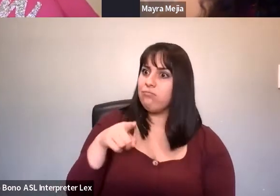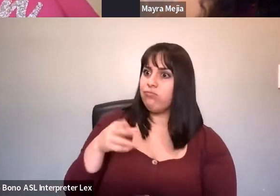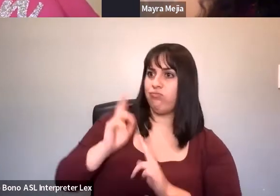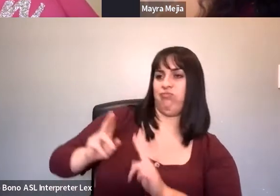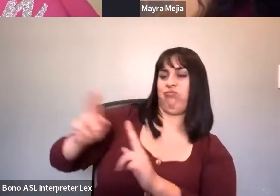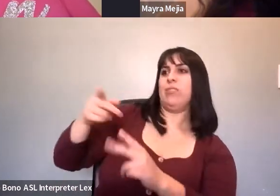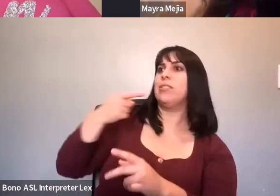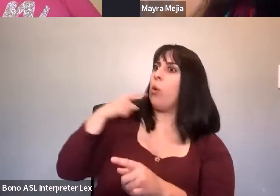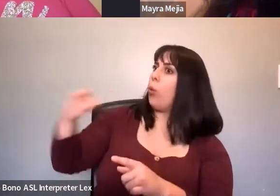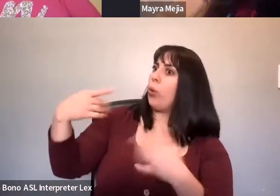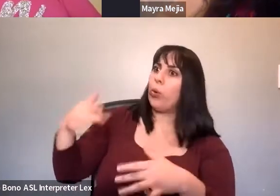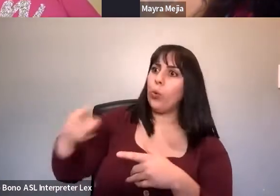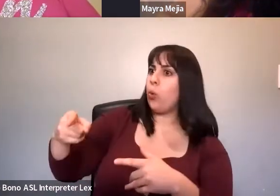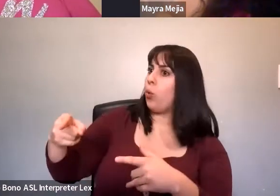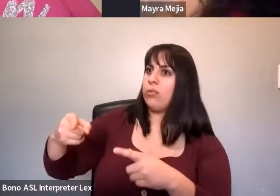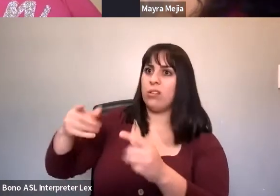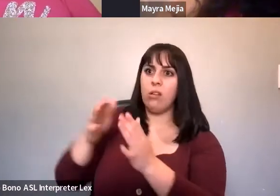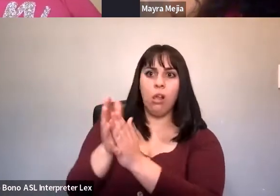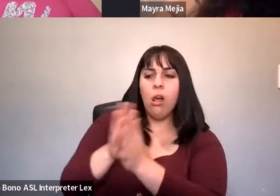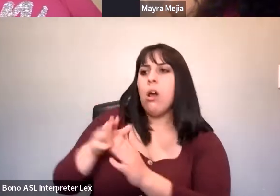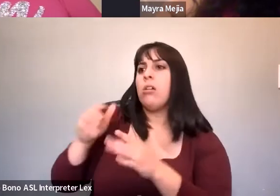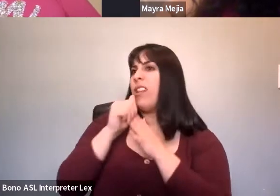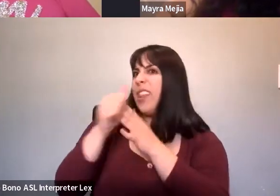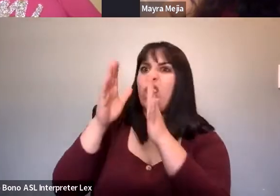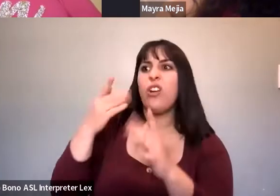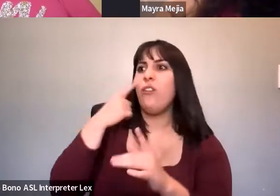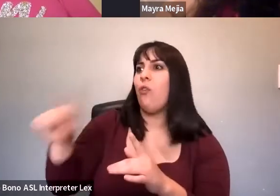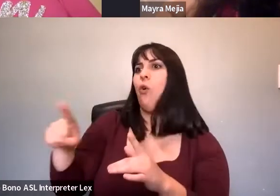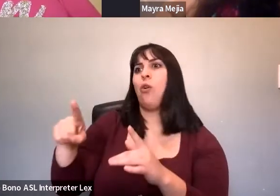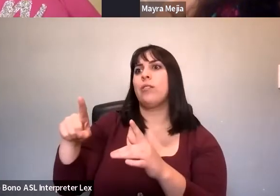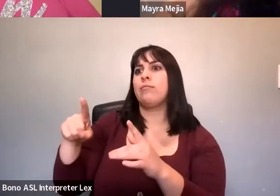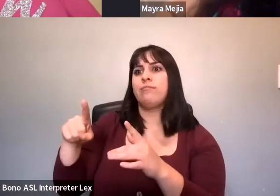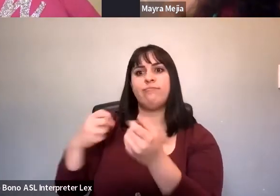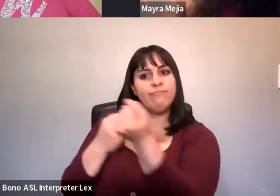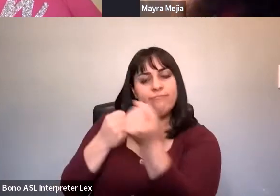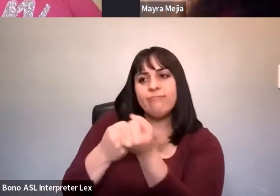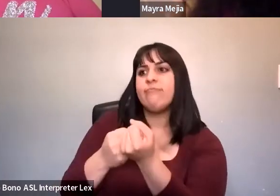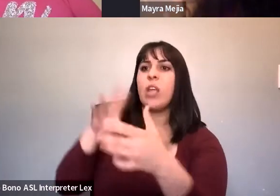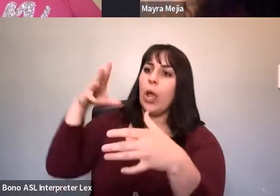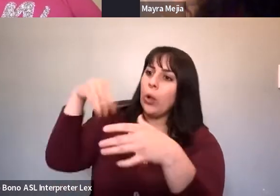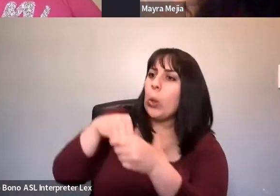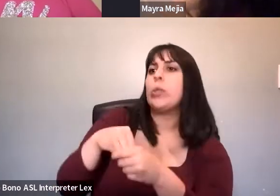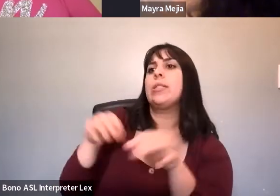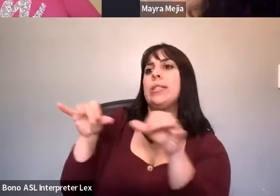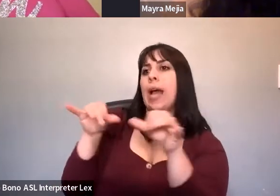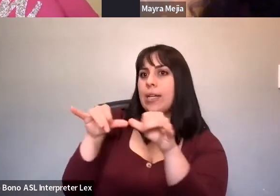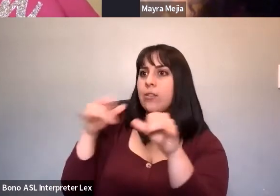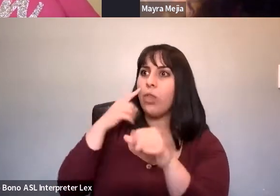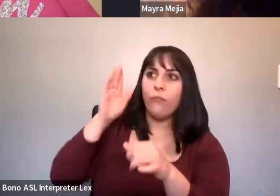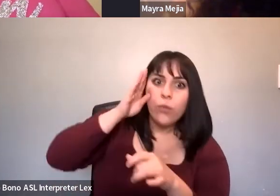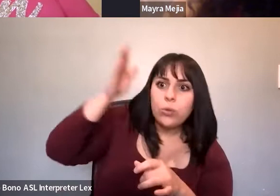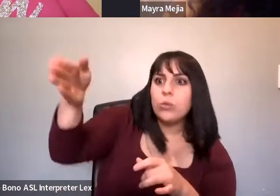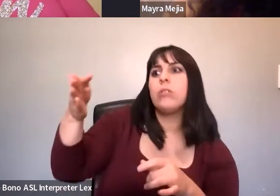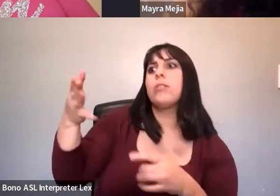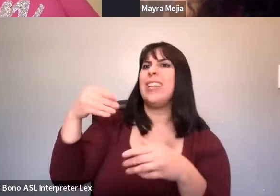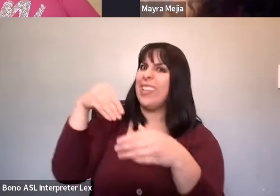were one of the fashion trailblazers advocating for a size inclusive future within the fashion industry, which I think